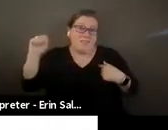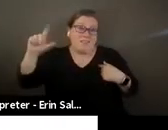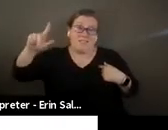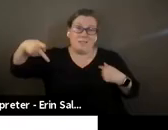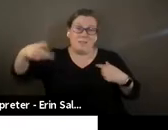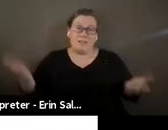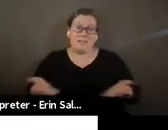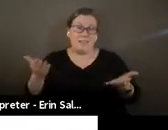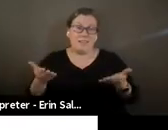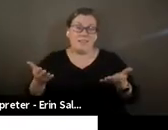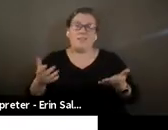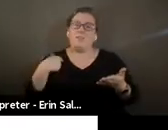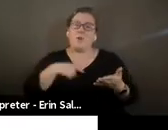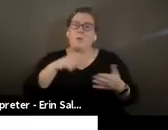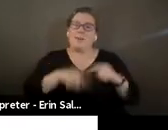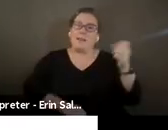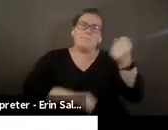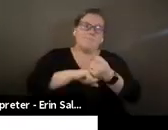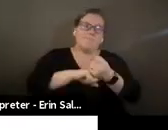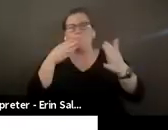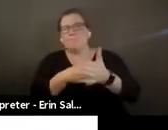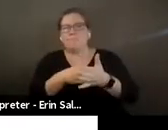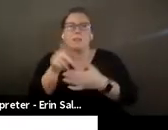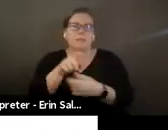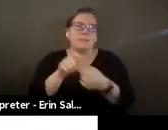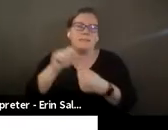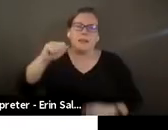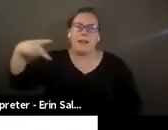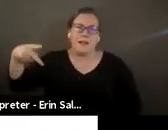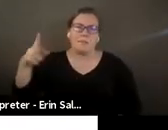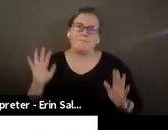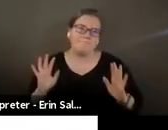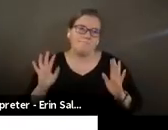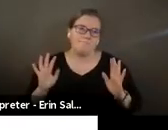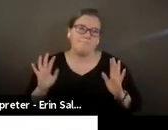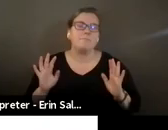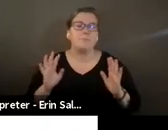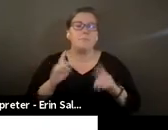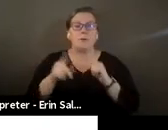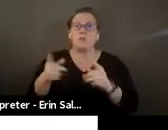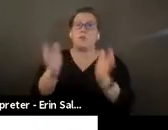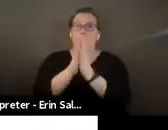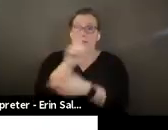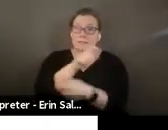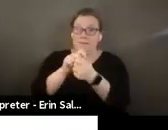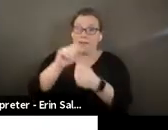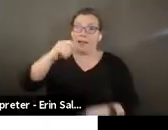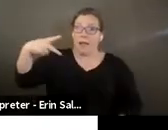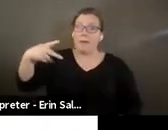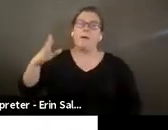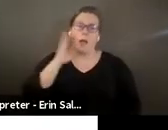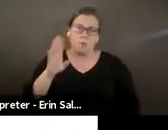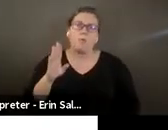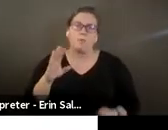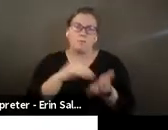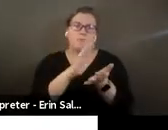speak to the specific apps, but we do provide the app when requested. And I did see also